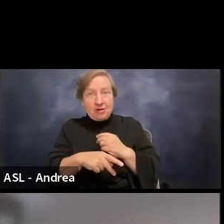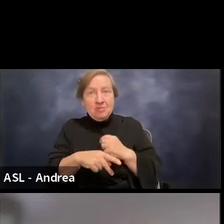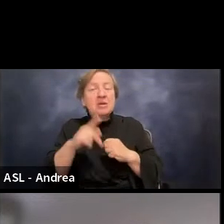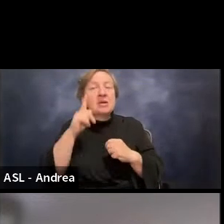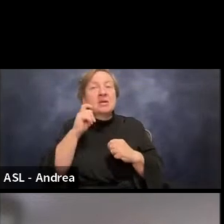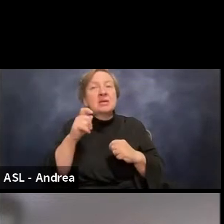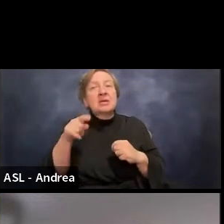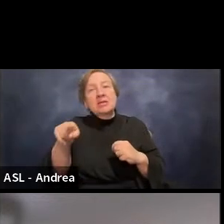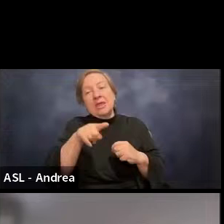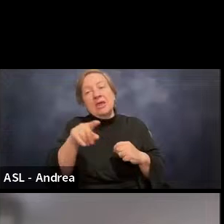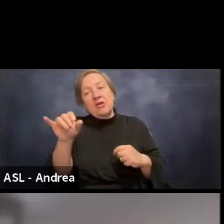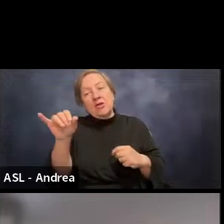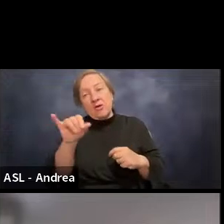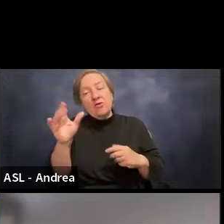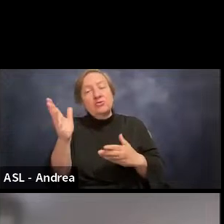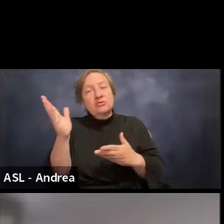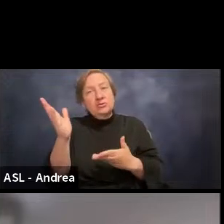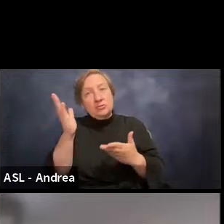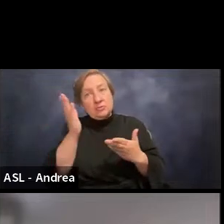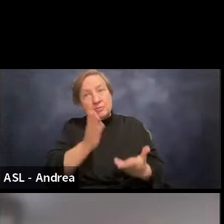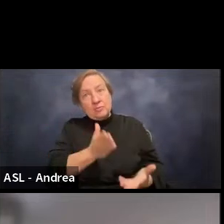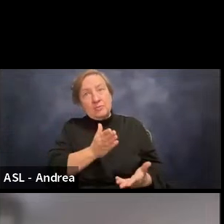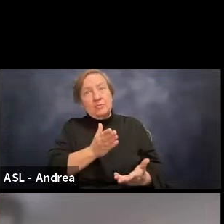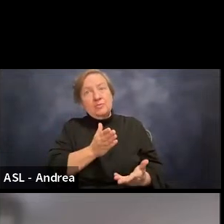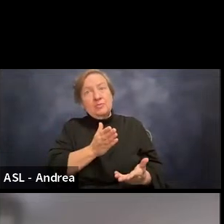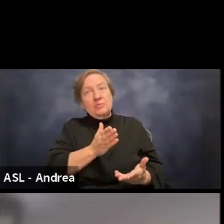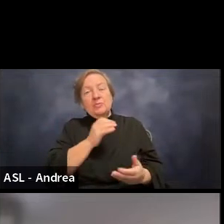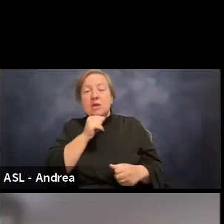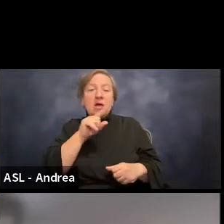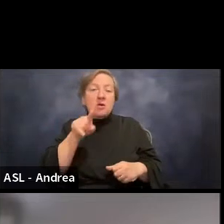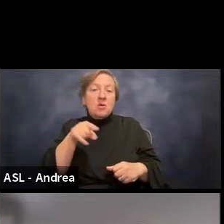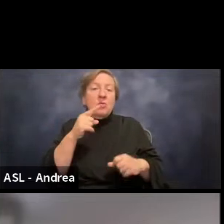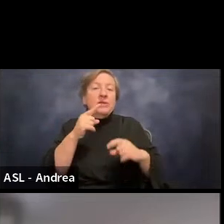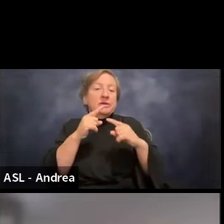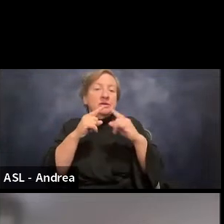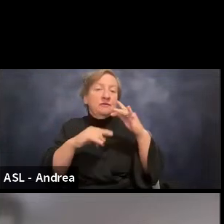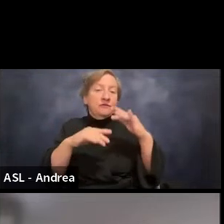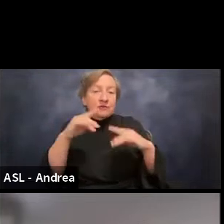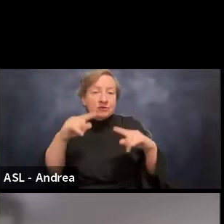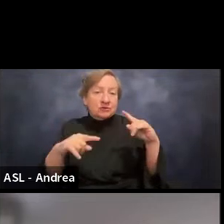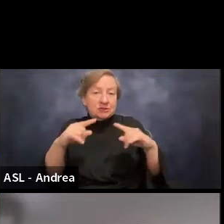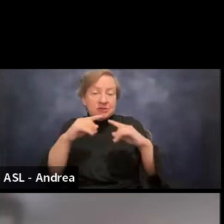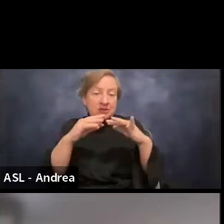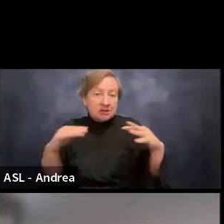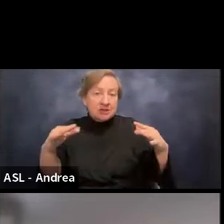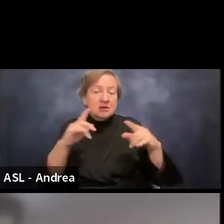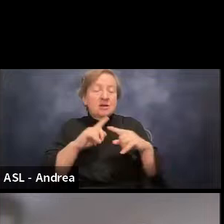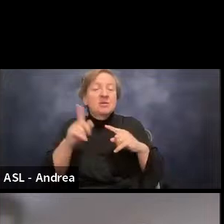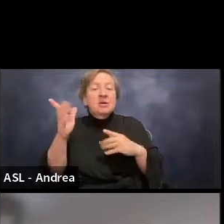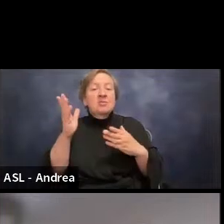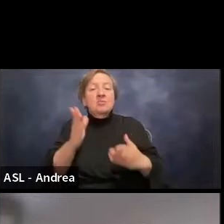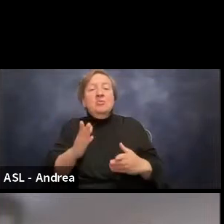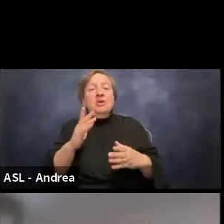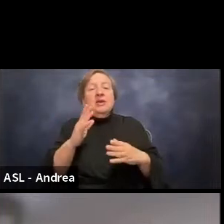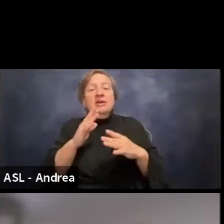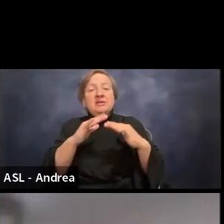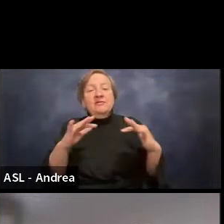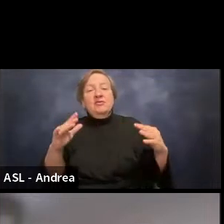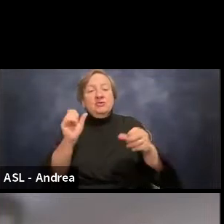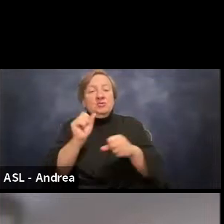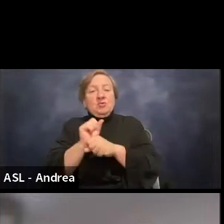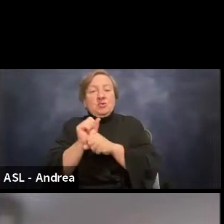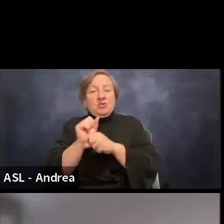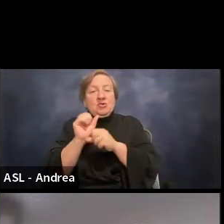because they also bring not only diversity, but they bring a diverse workforce with